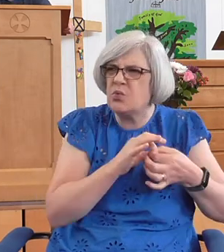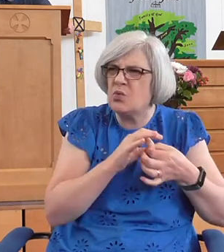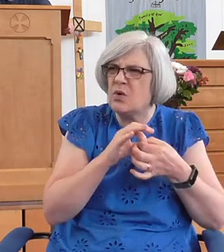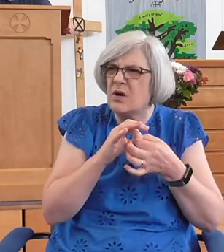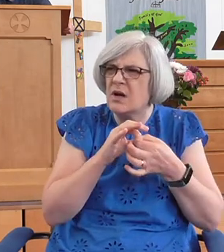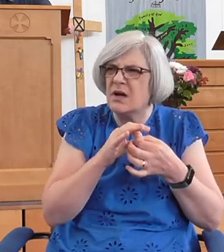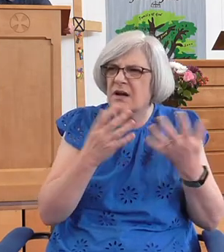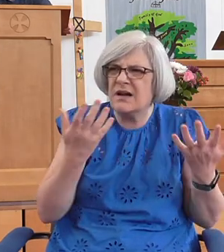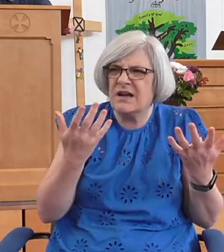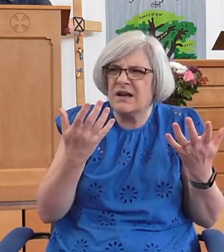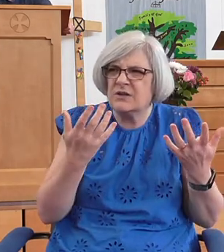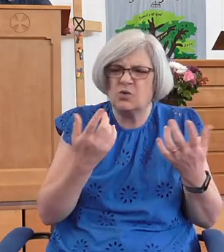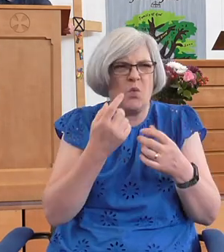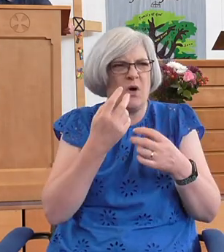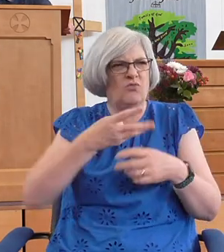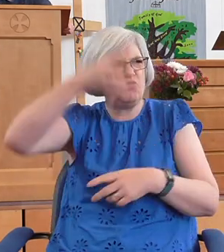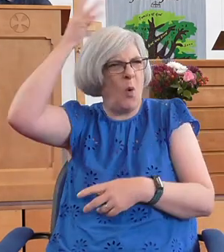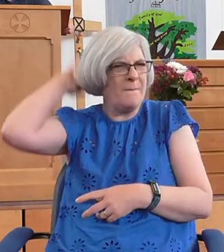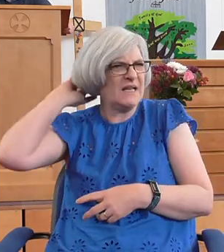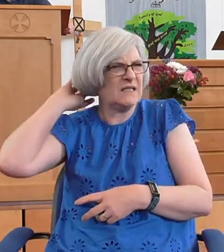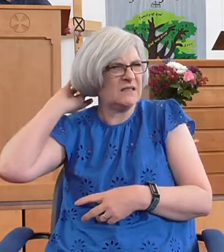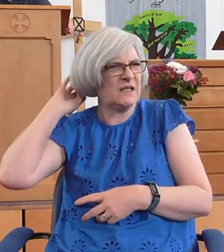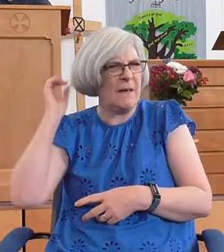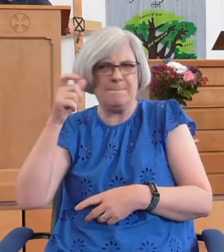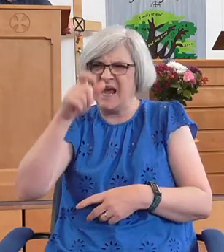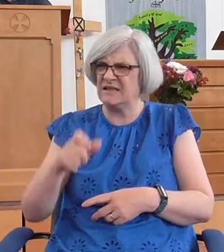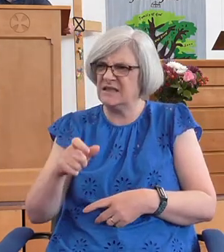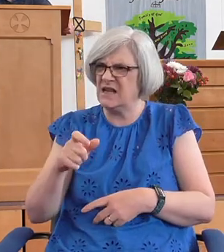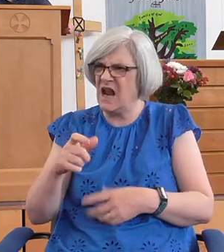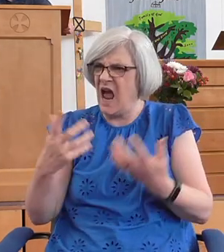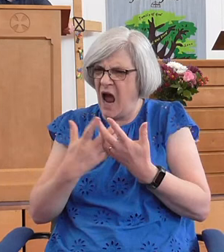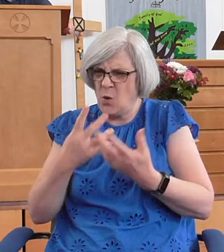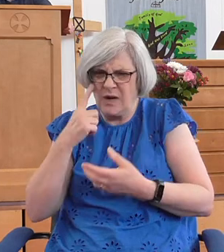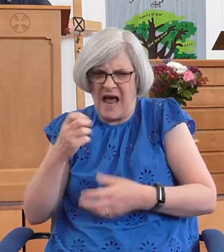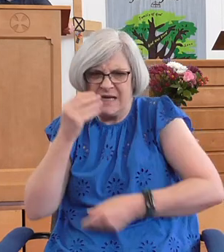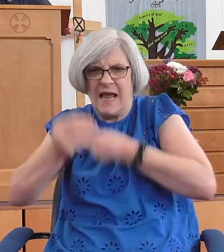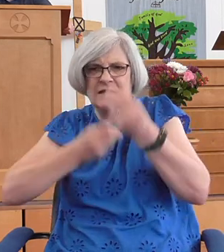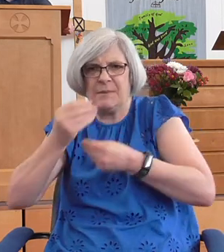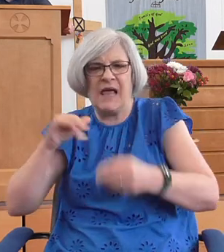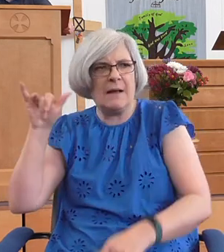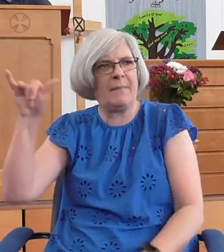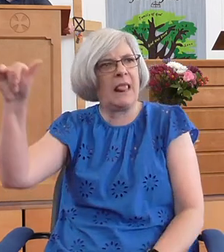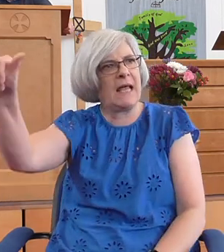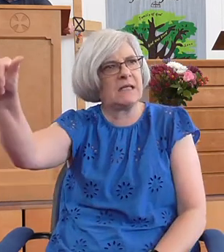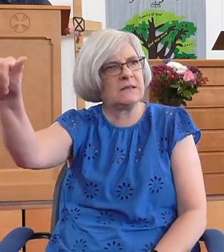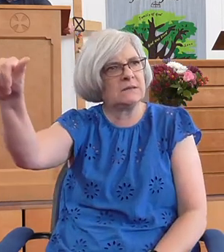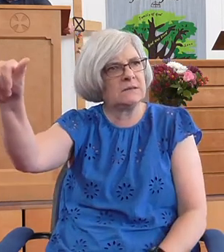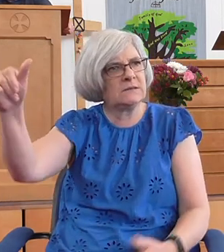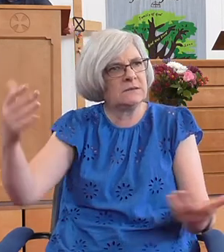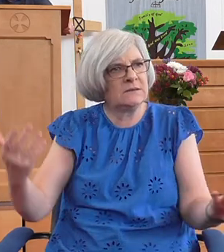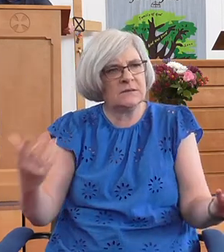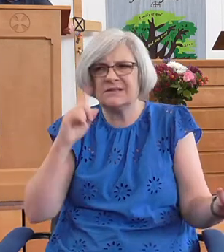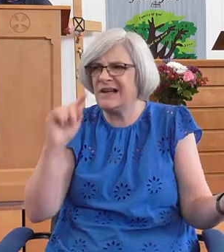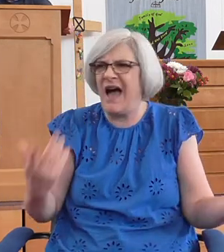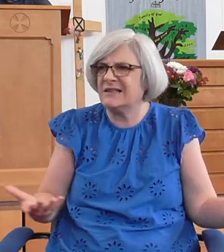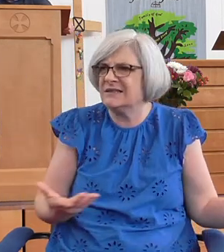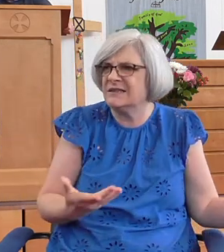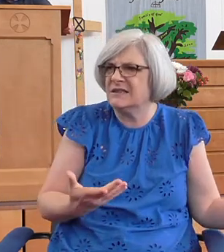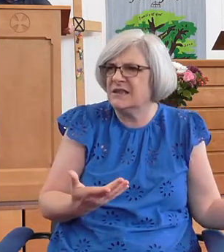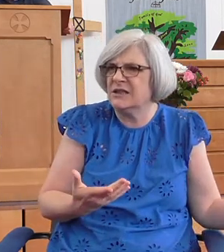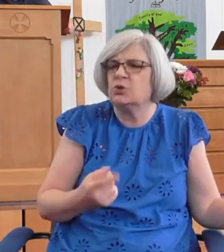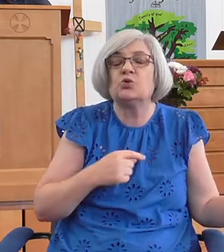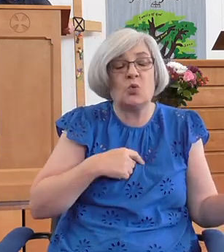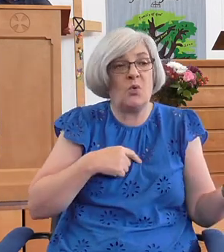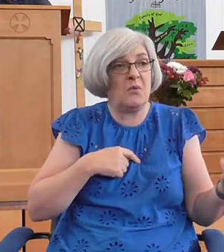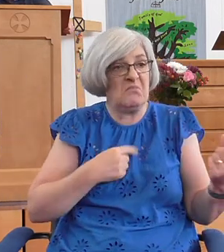But you get the point. What for one generation seems inexplicable may well be to other